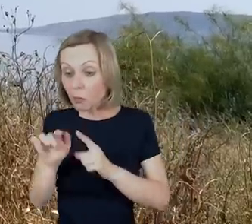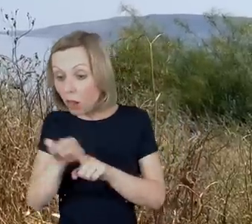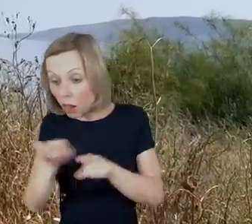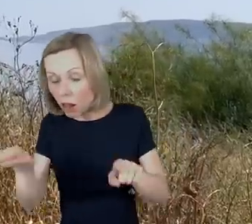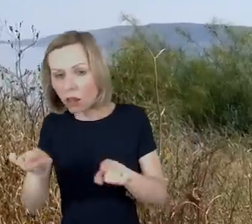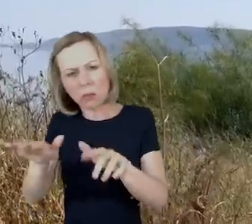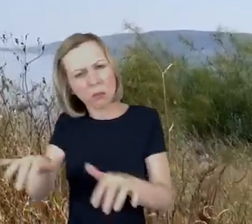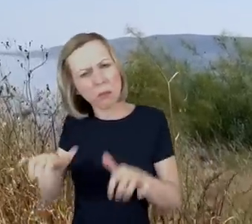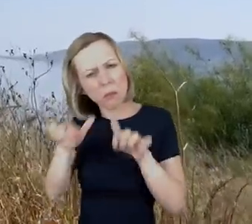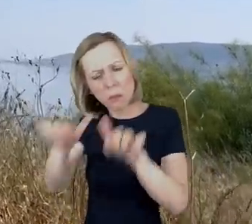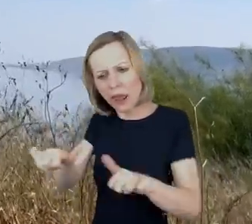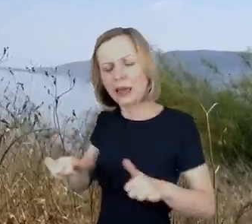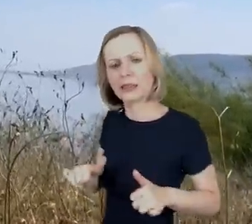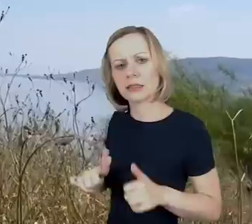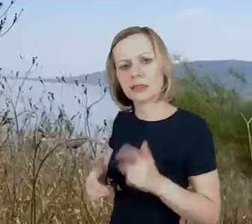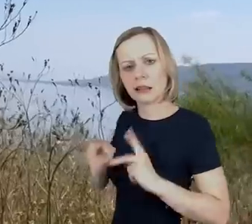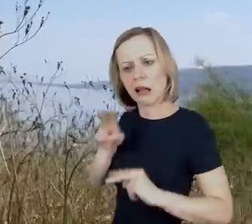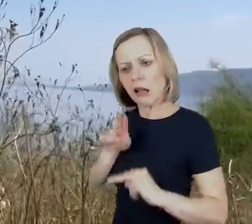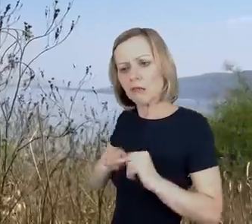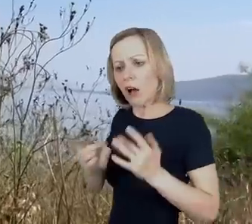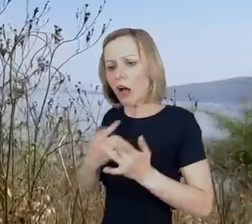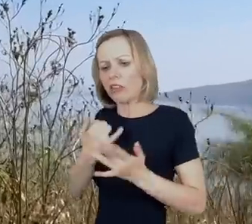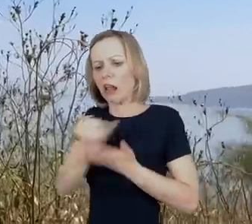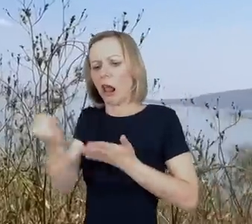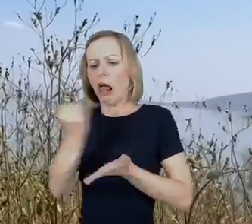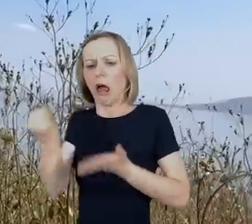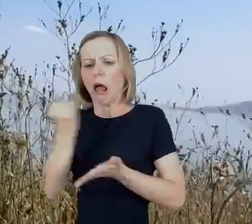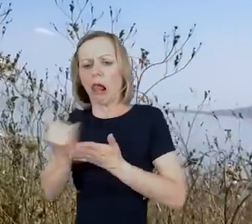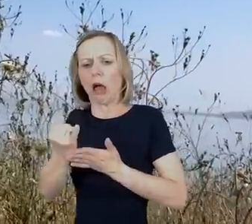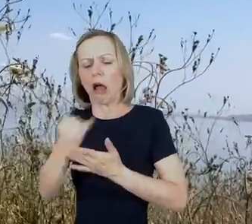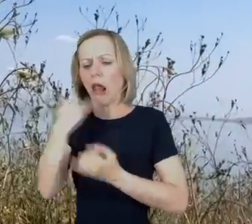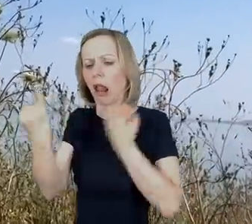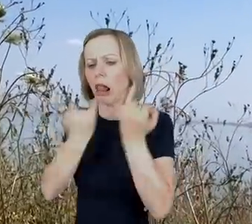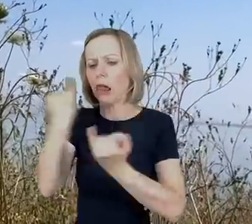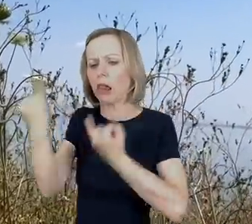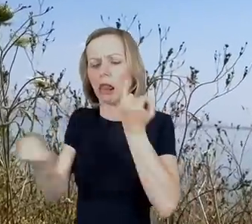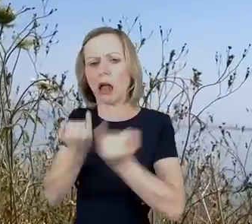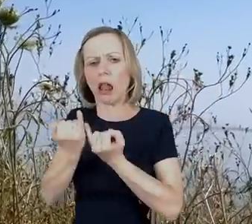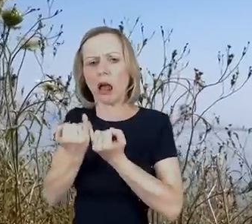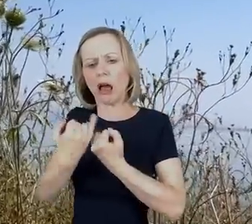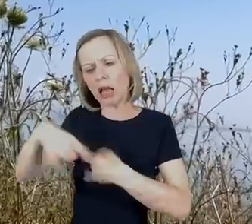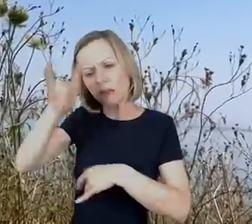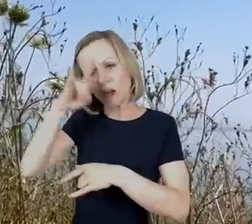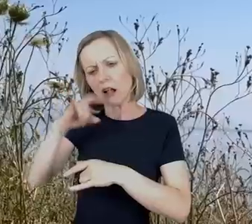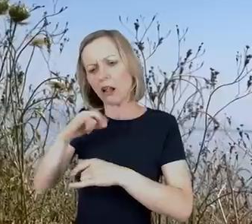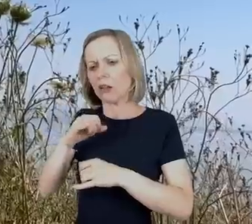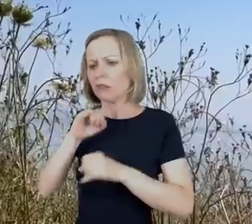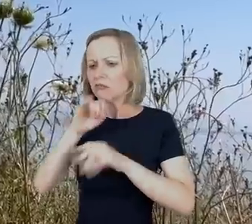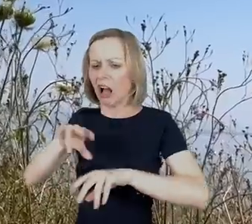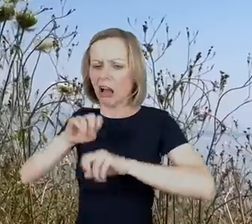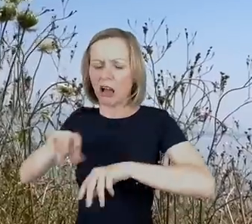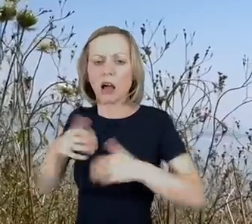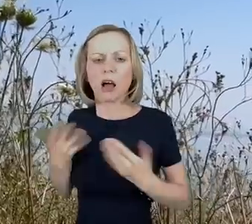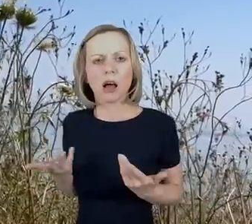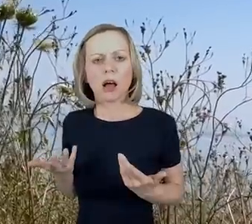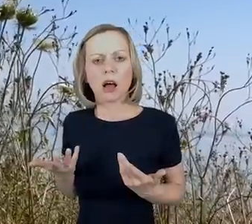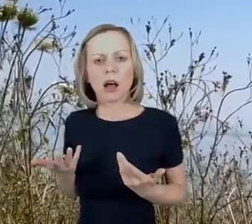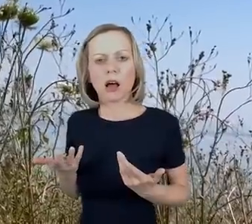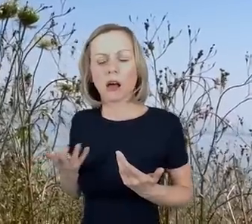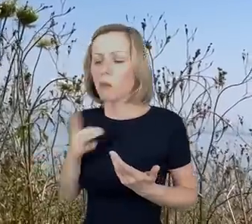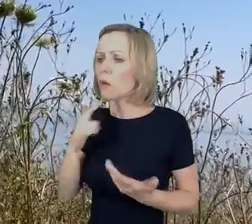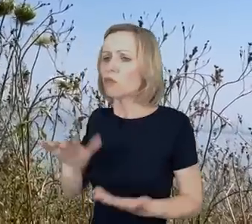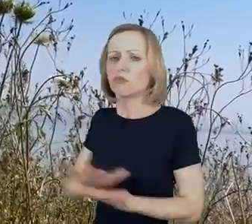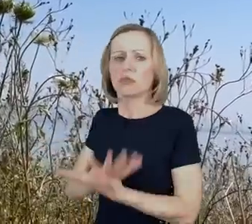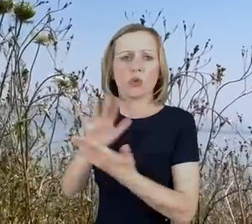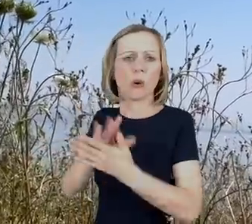people revile you and persecute you and say all kinds of evil things against you falsely on my account. Rejoice and